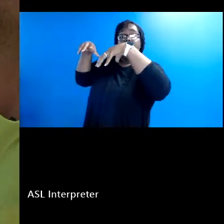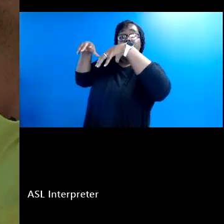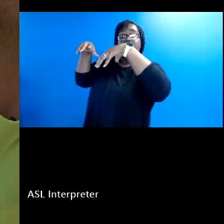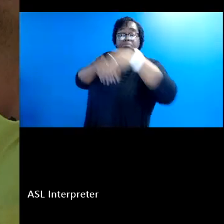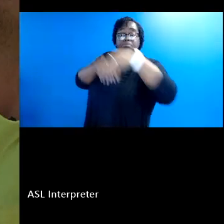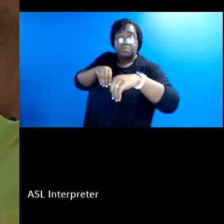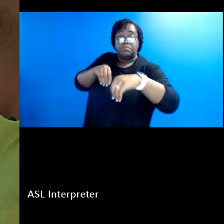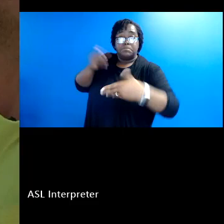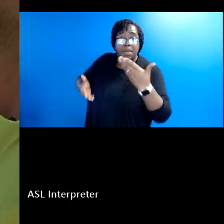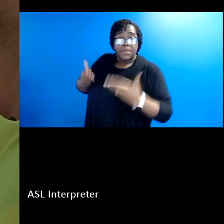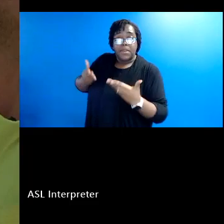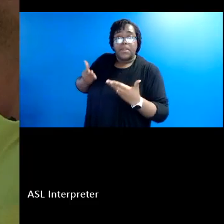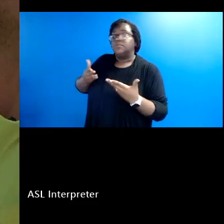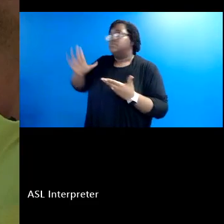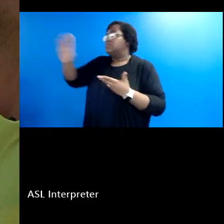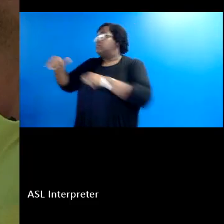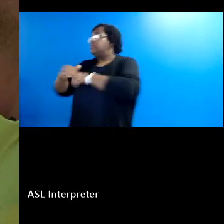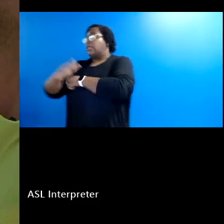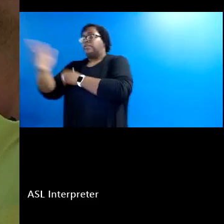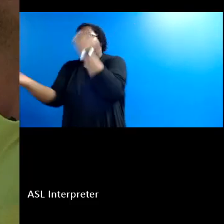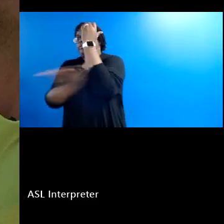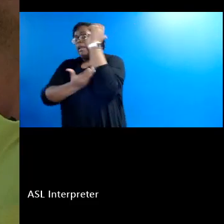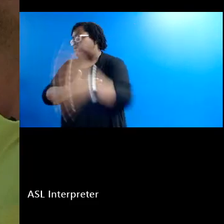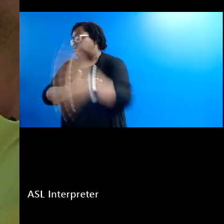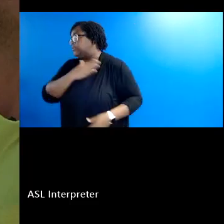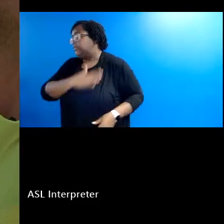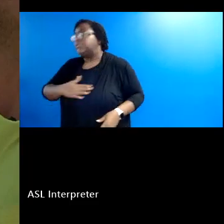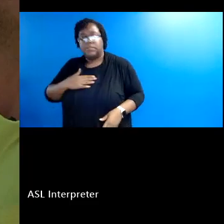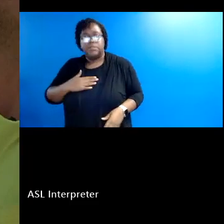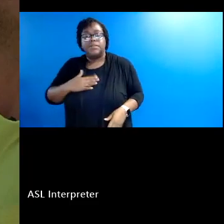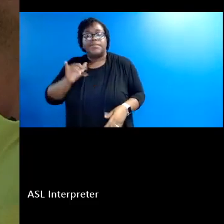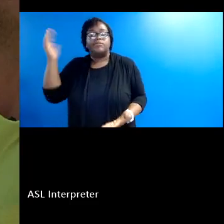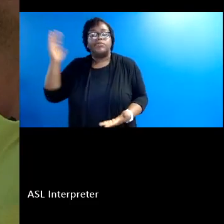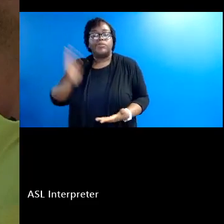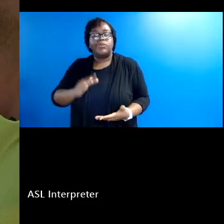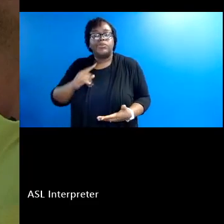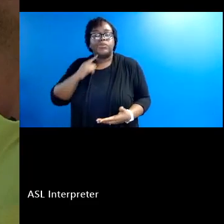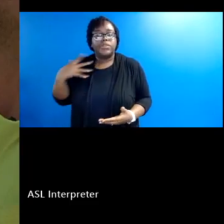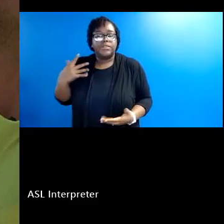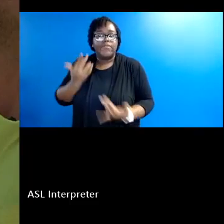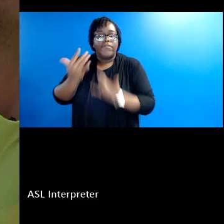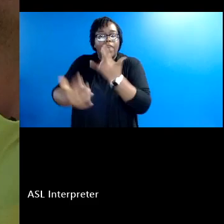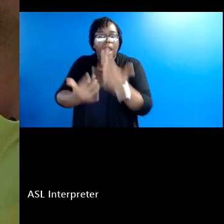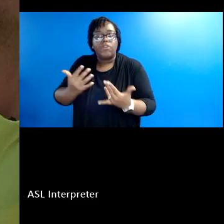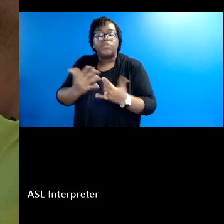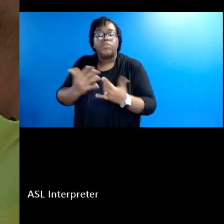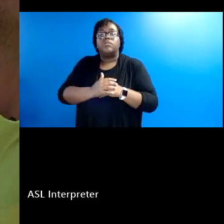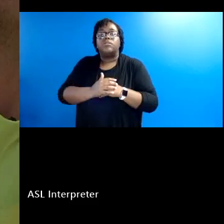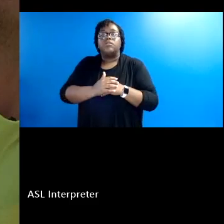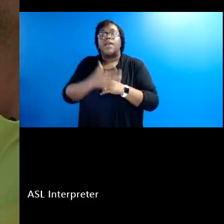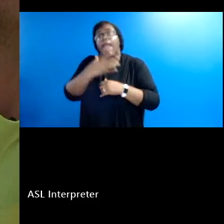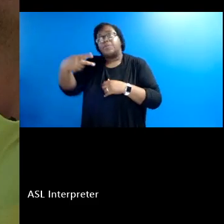de-energized, and we sent someone out and we cut that down. So that that reduces the fire risk and reduces the risk of